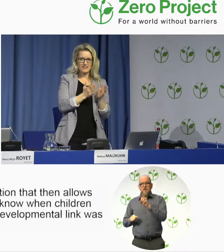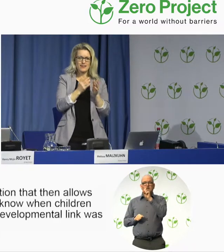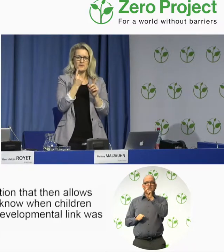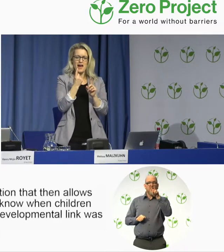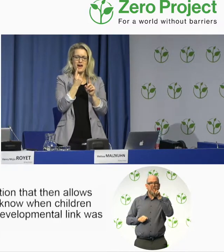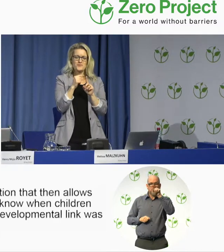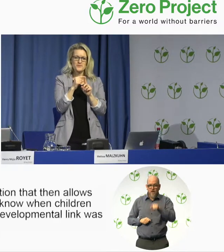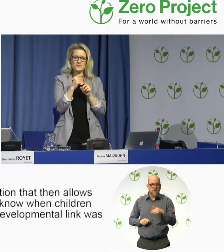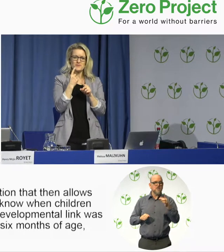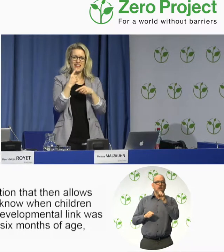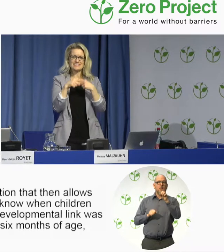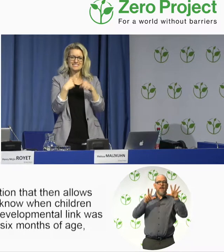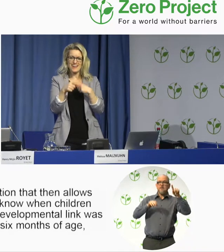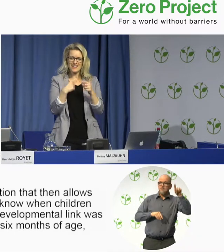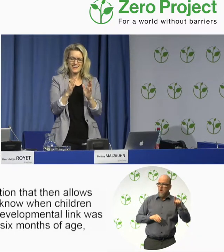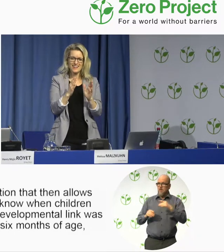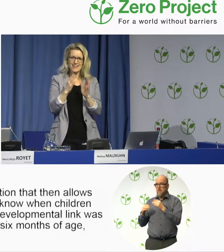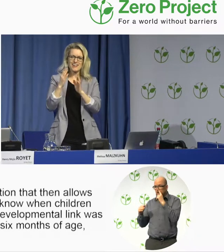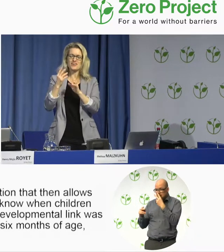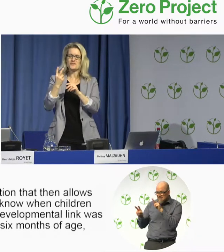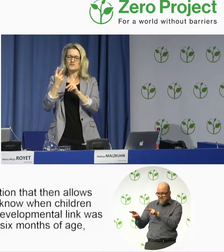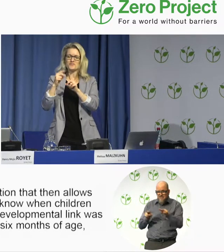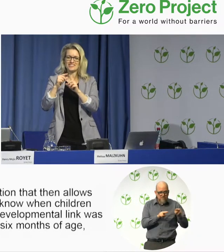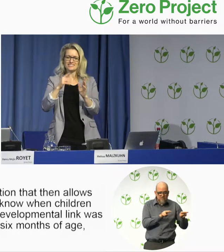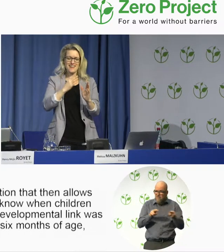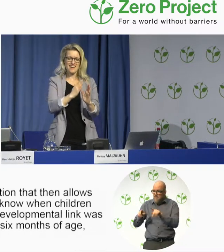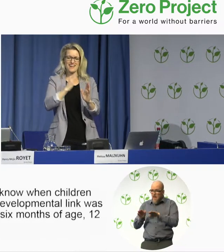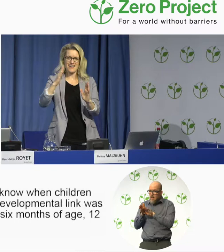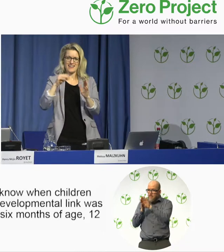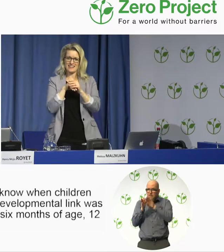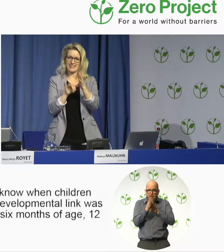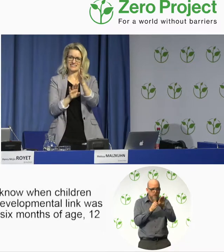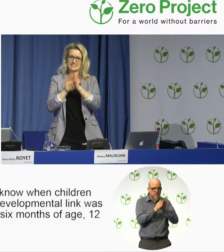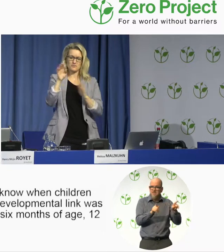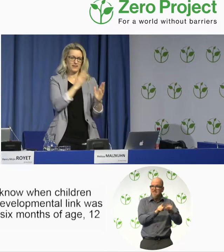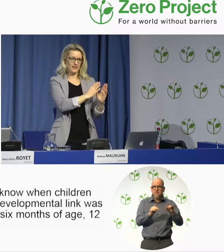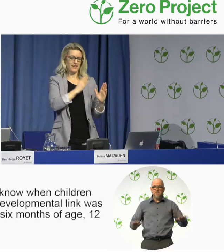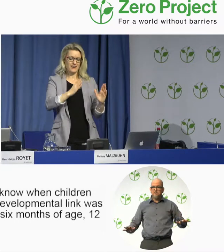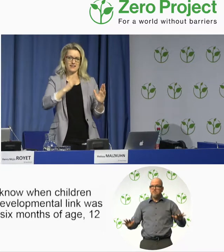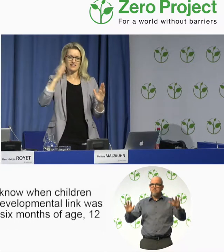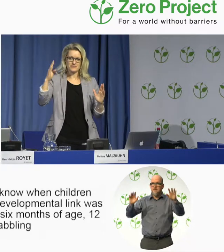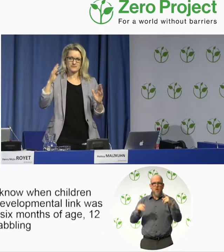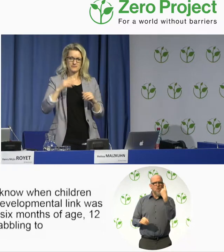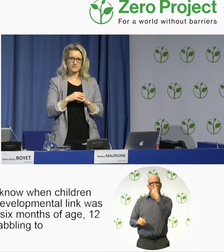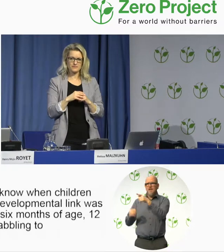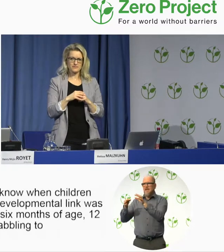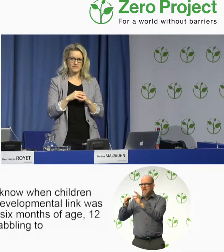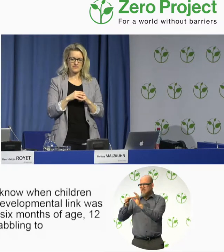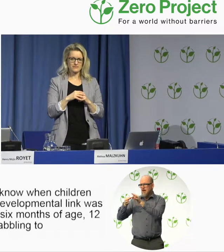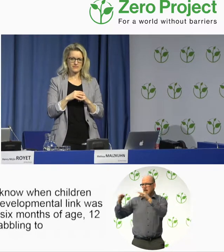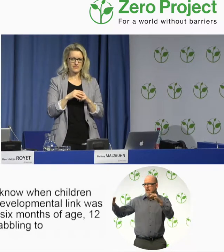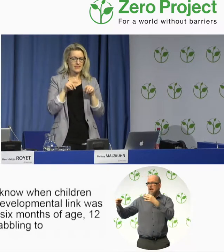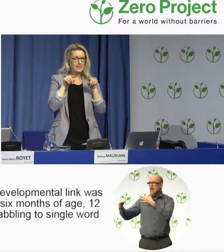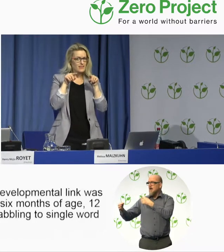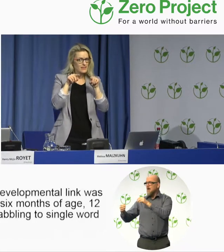hit at 6 months of age, 12 months, and 18 months of age, from babbling to having single word utterances to